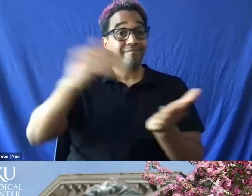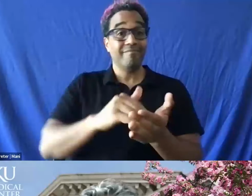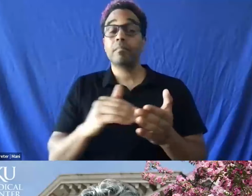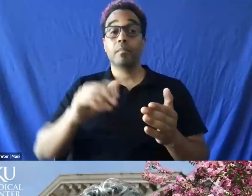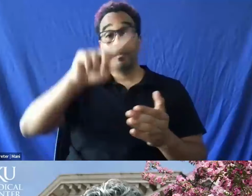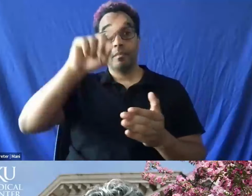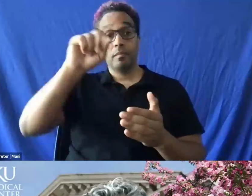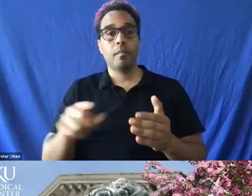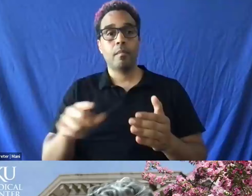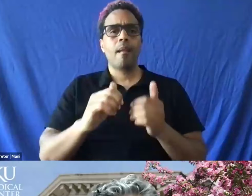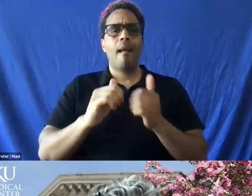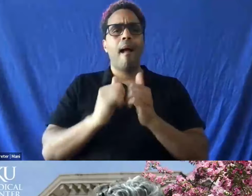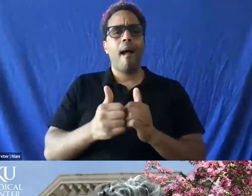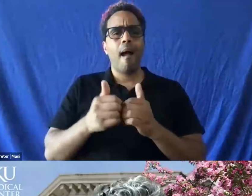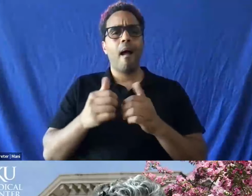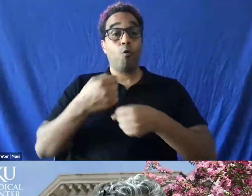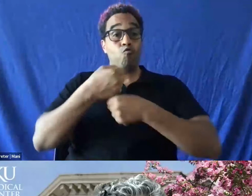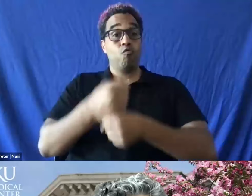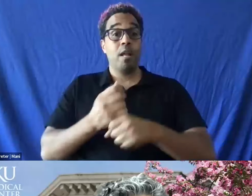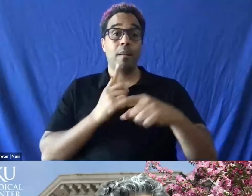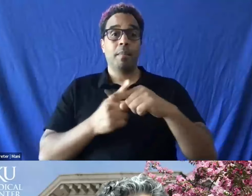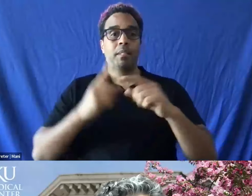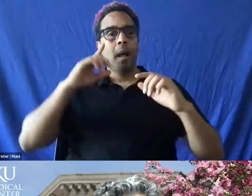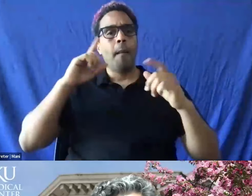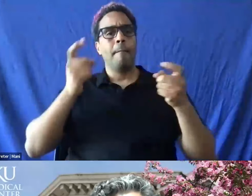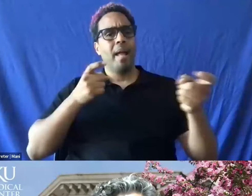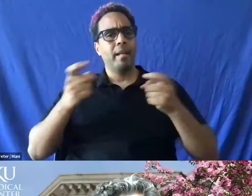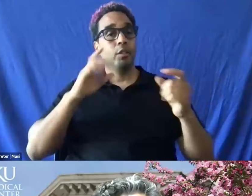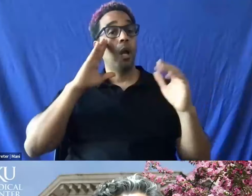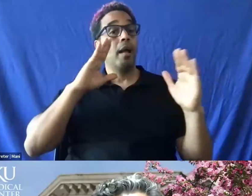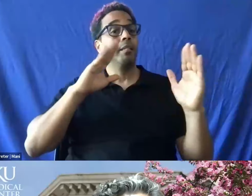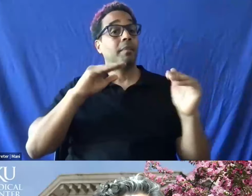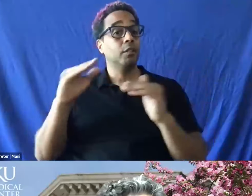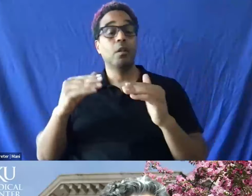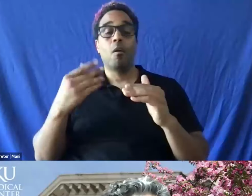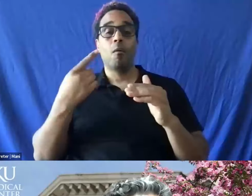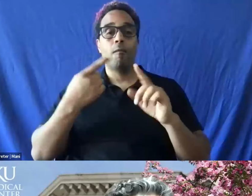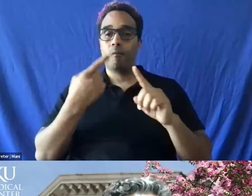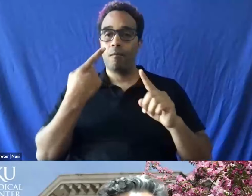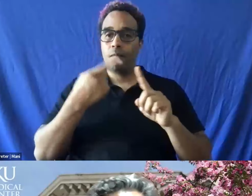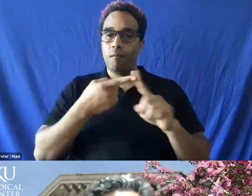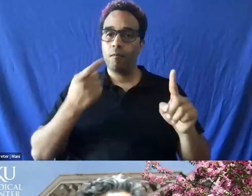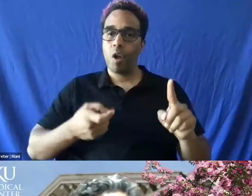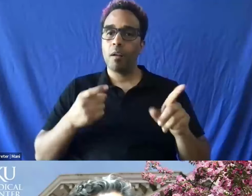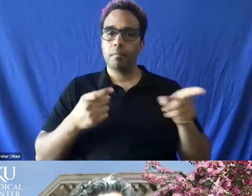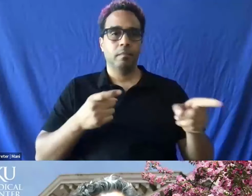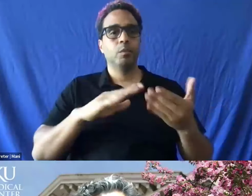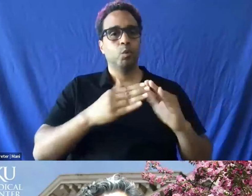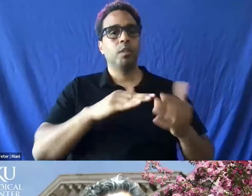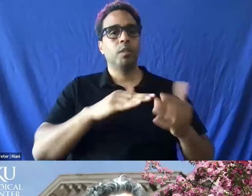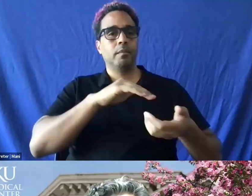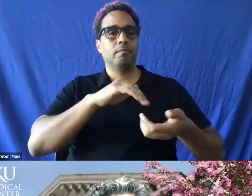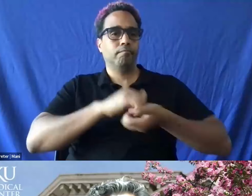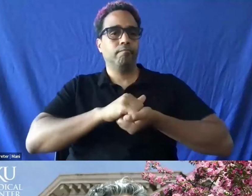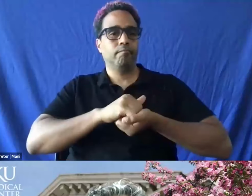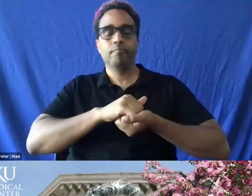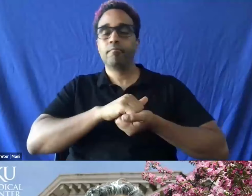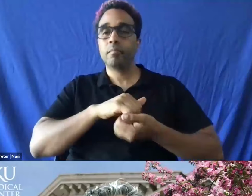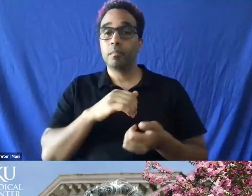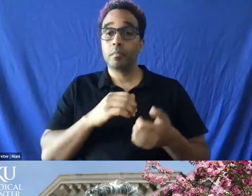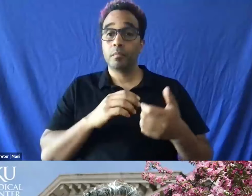from our community partners? And what methods can we use to determine appropriate expectations from that